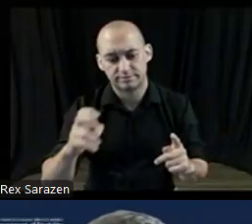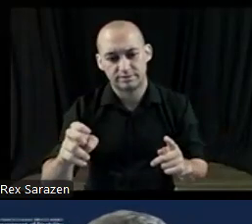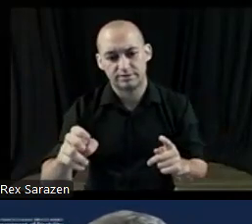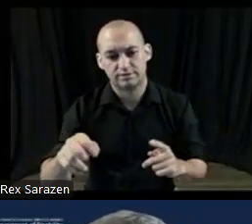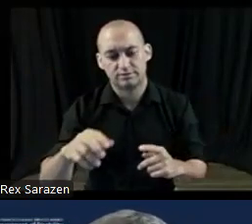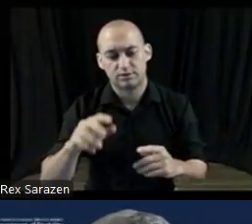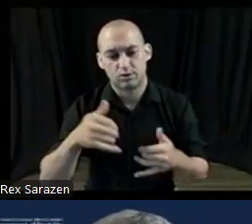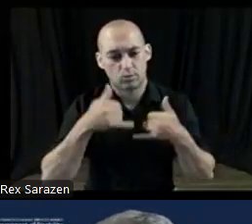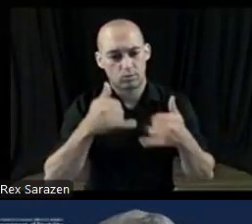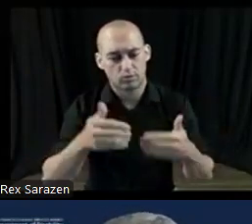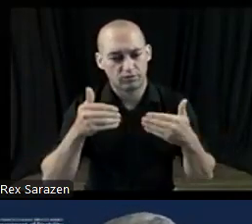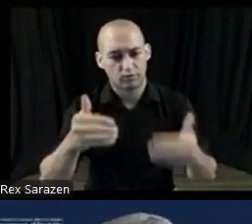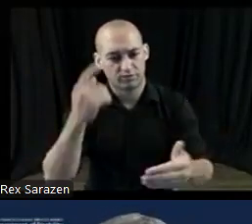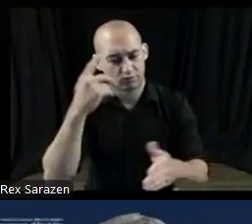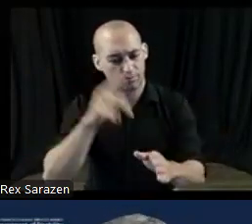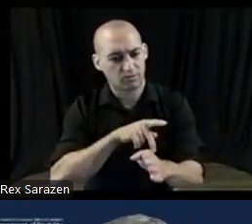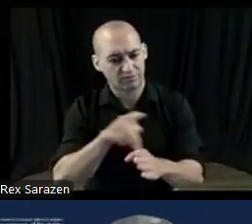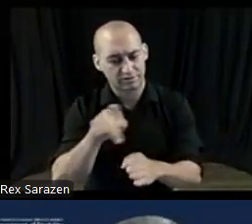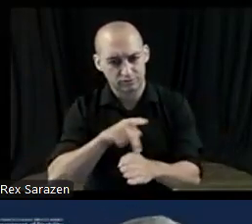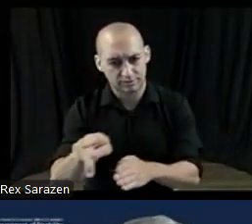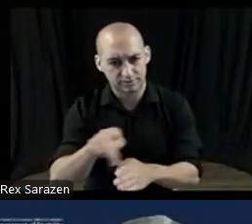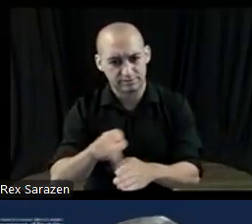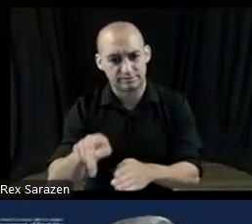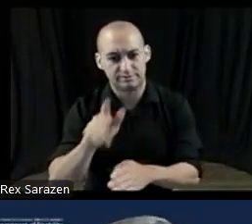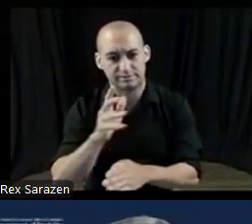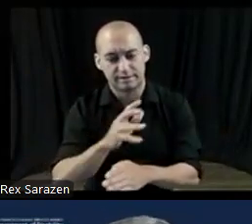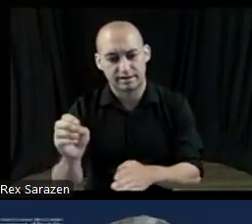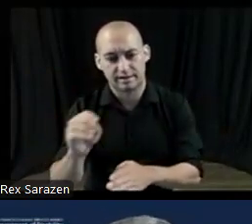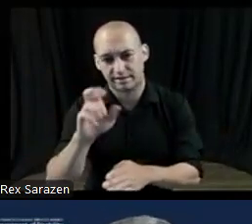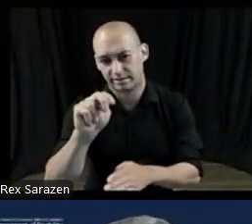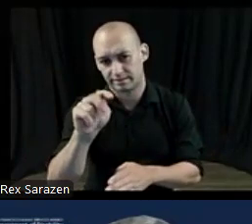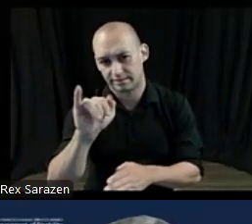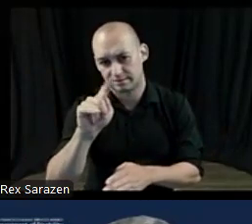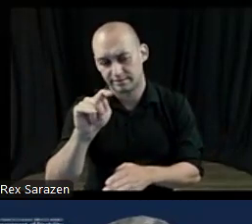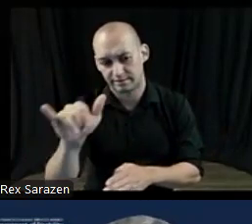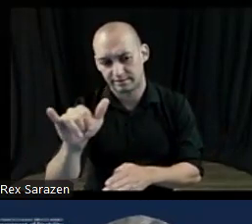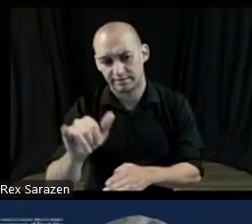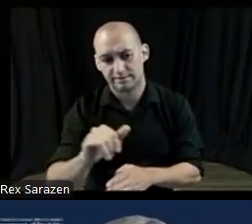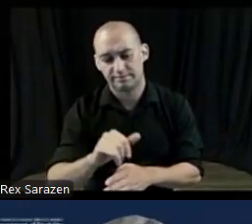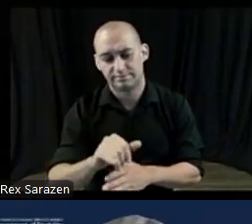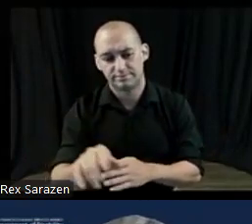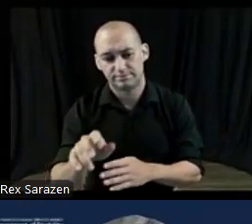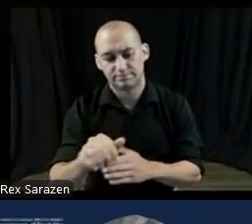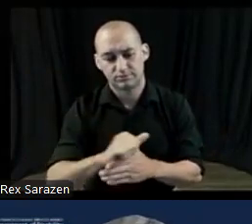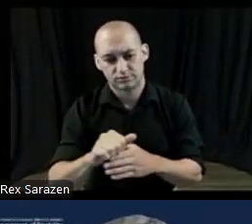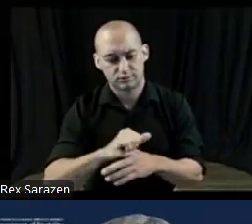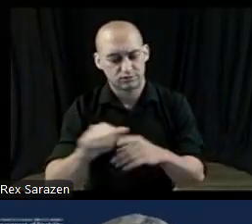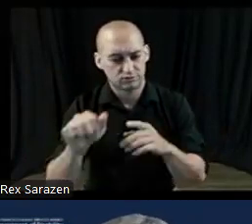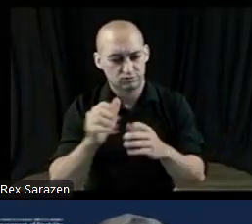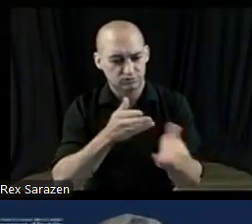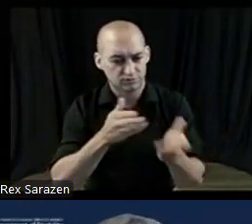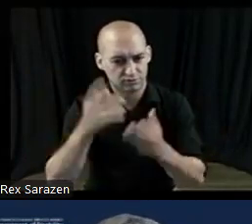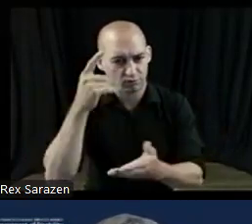for professionals, and it went to an entity that is going to provide training services for financial